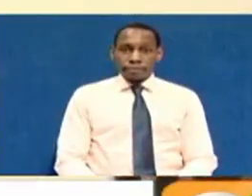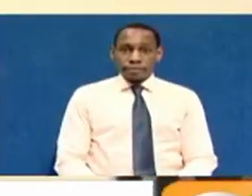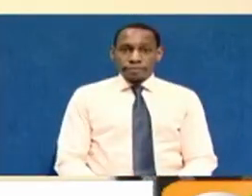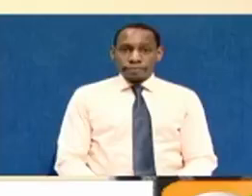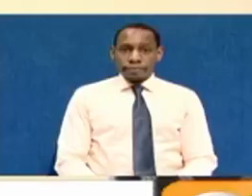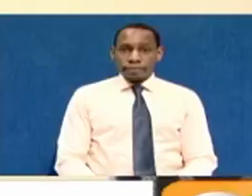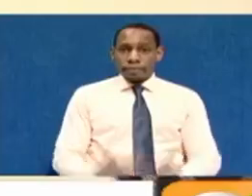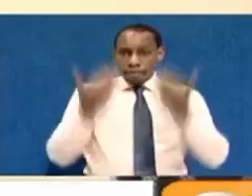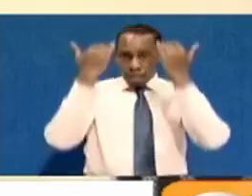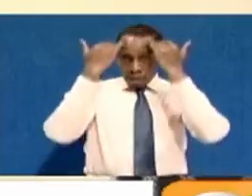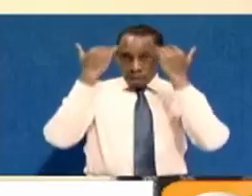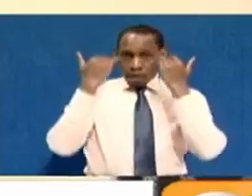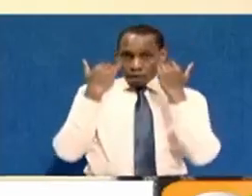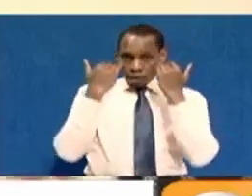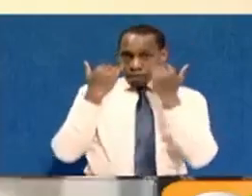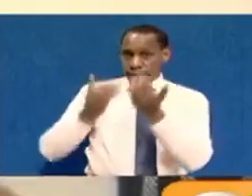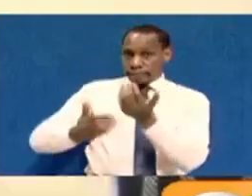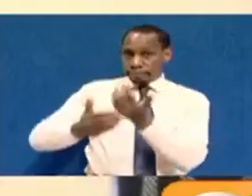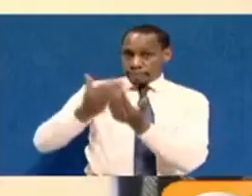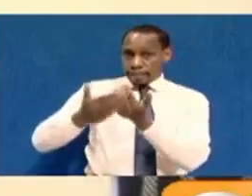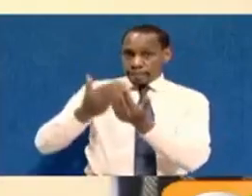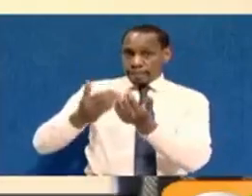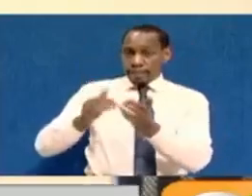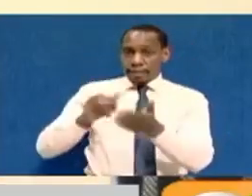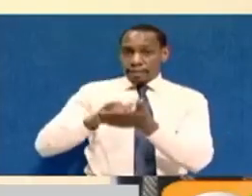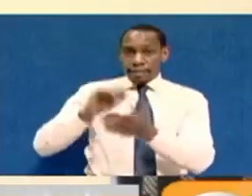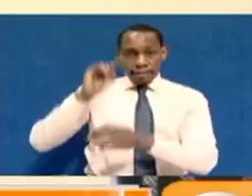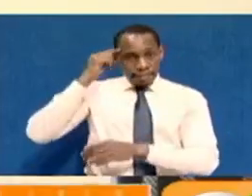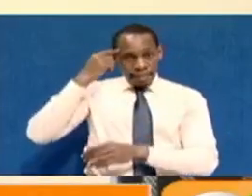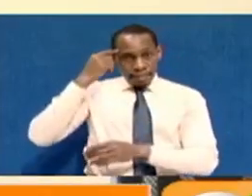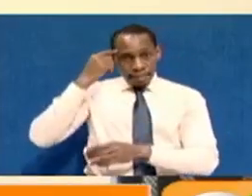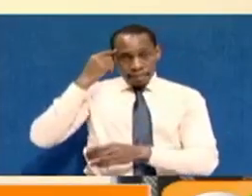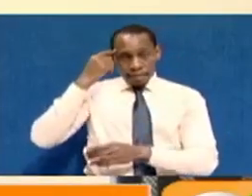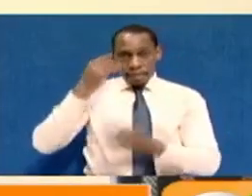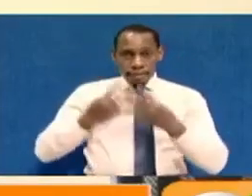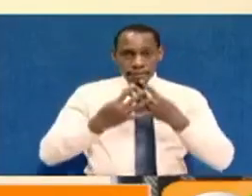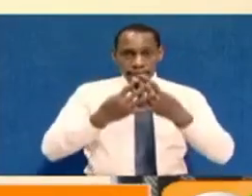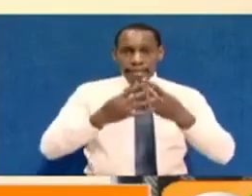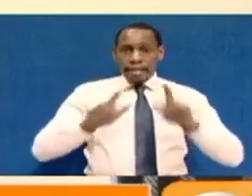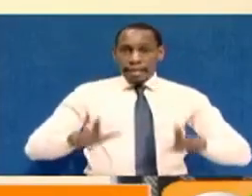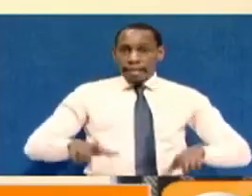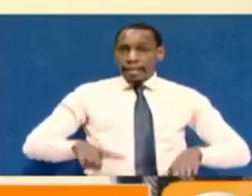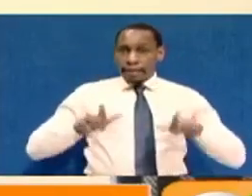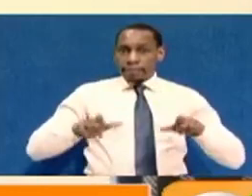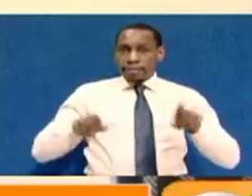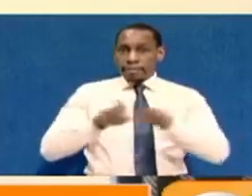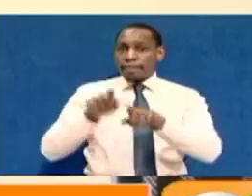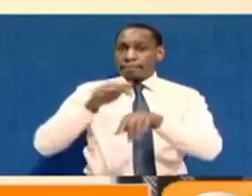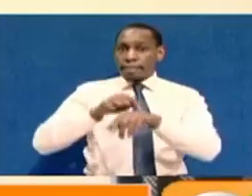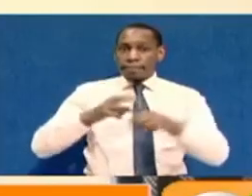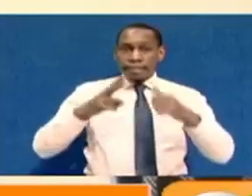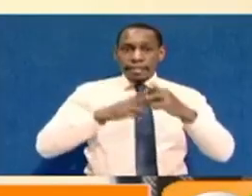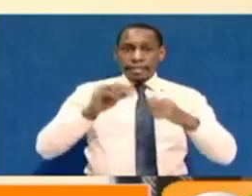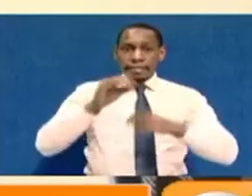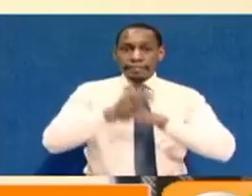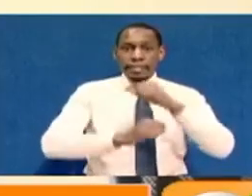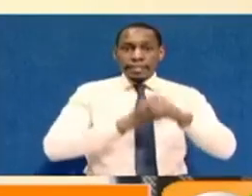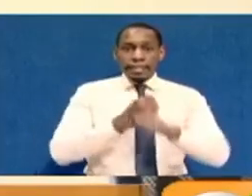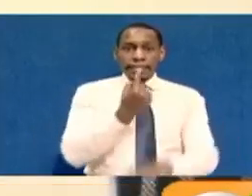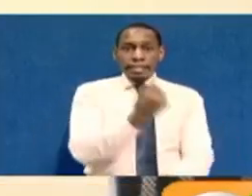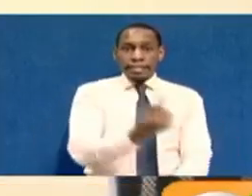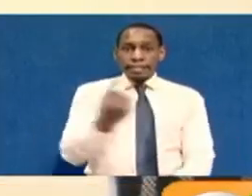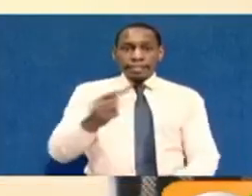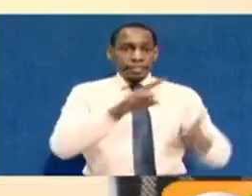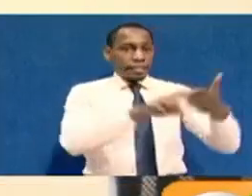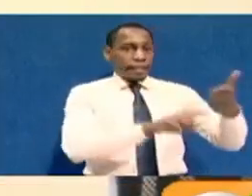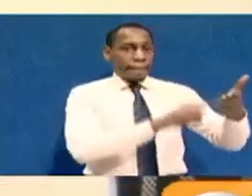This court is minded to consider a sentence of imprisonment and for a period of 70 years for each